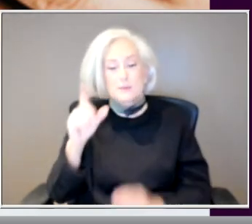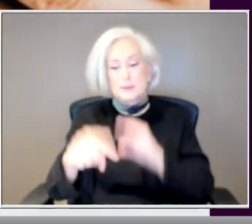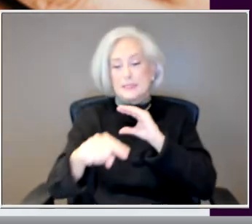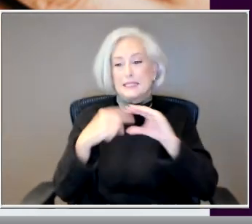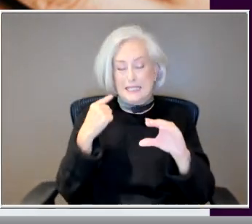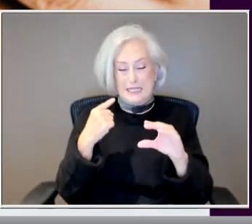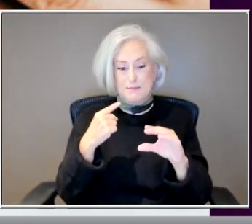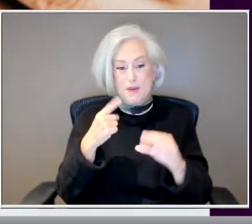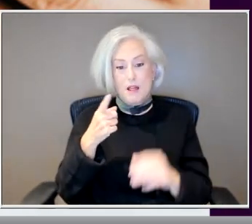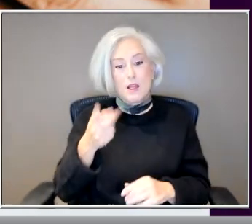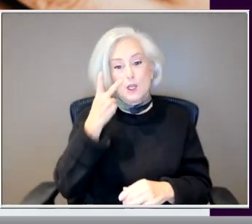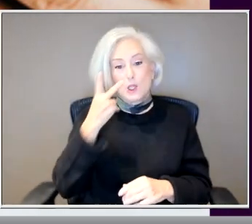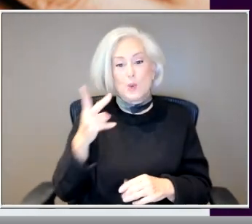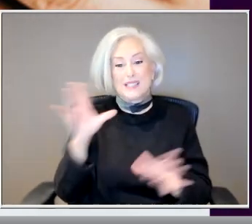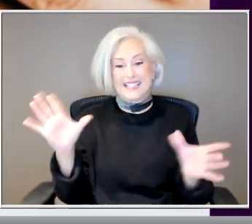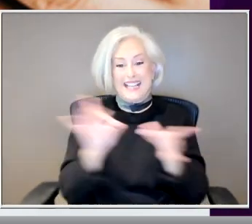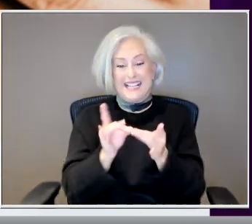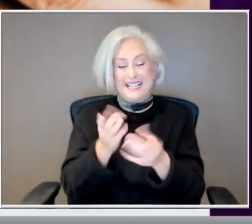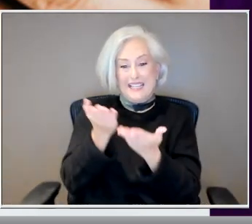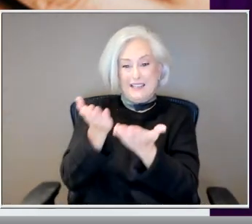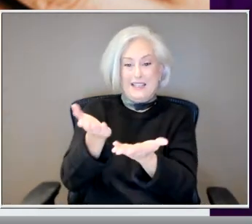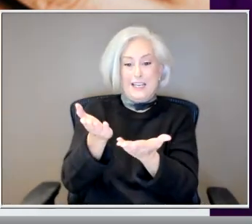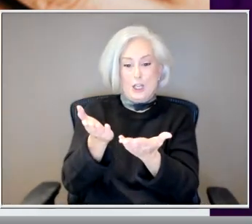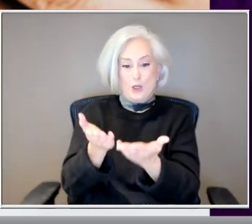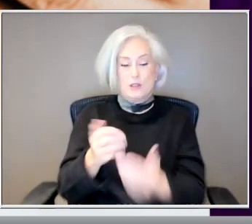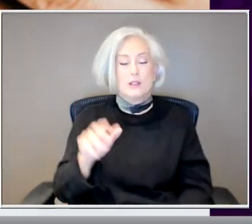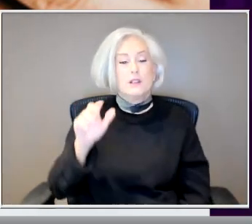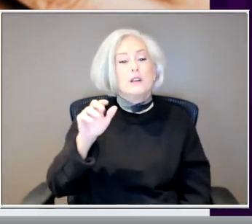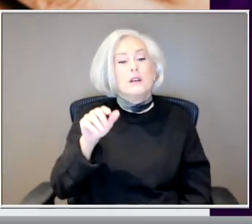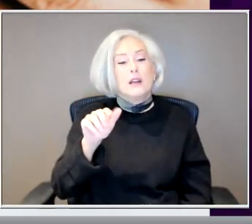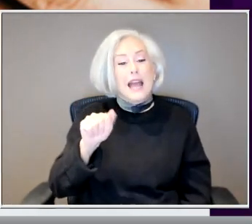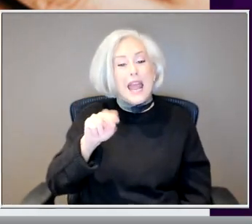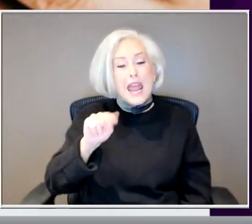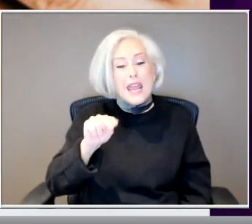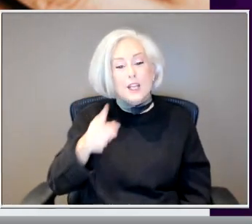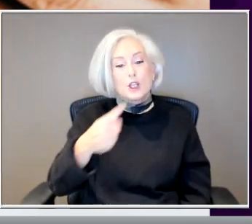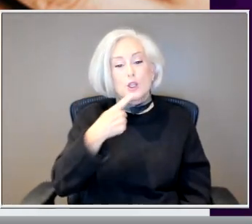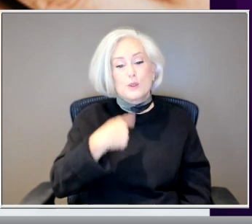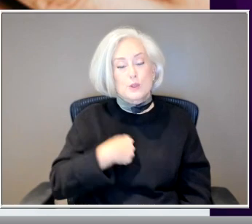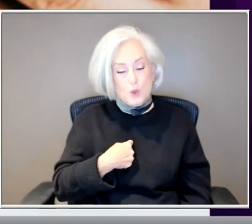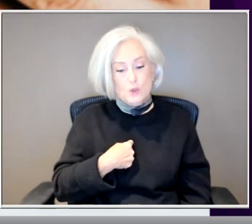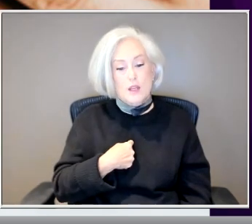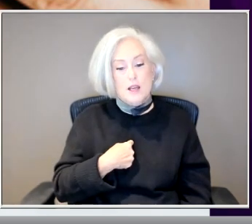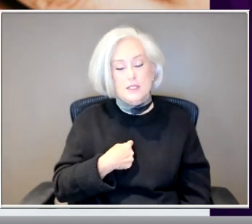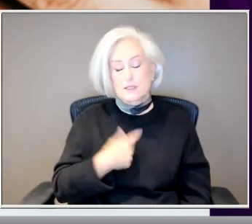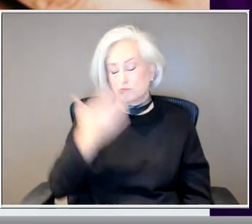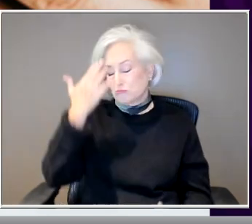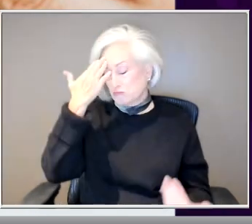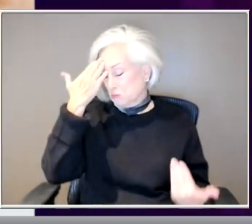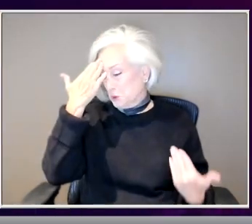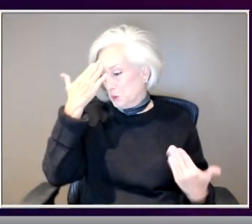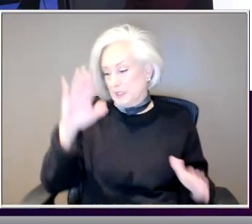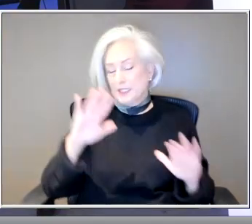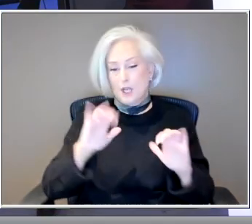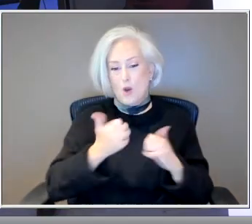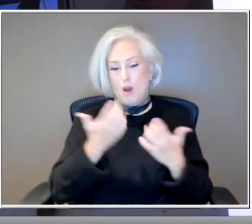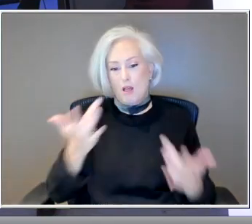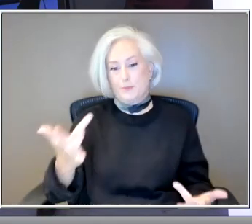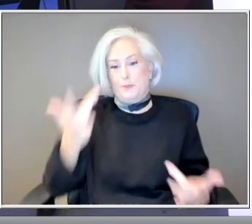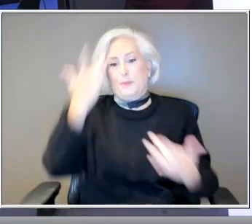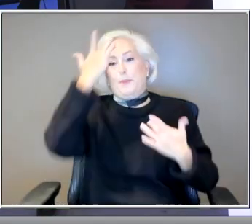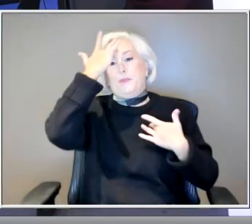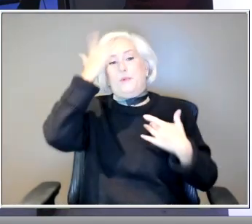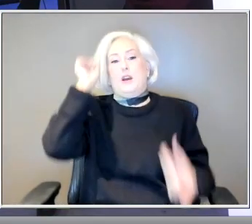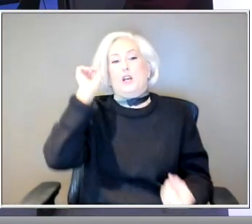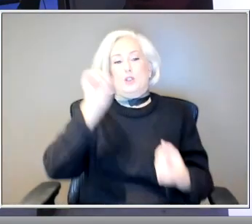links right here on your screen. Now, Anne, you shared with us that you didn't realize how sick you were until that procedure was